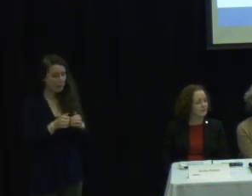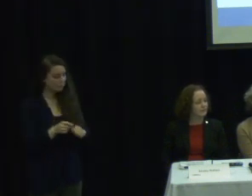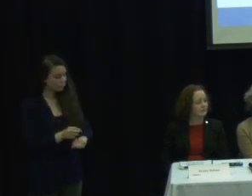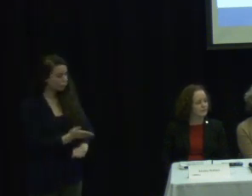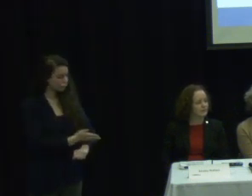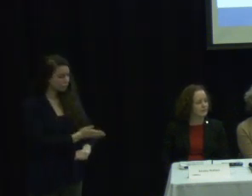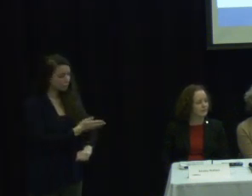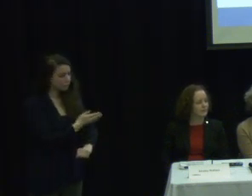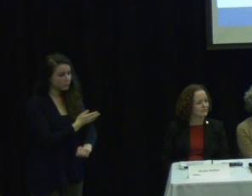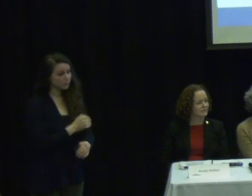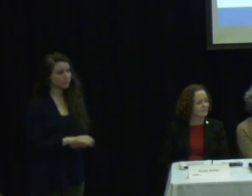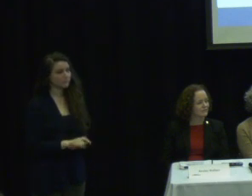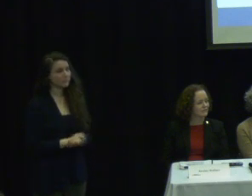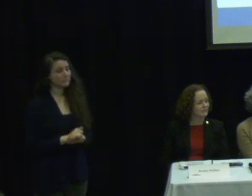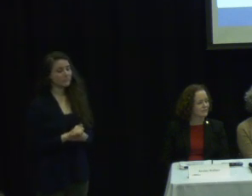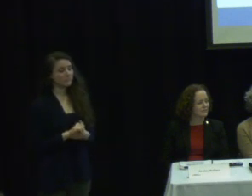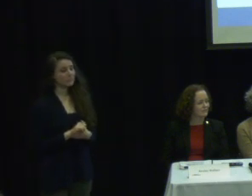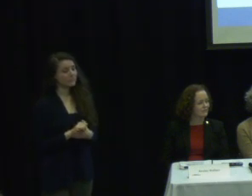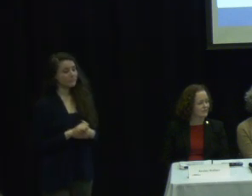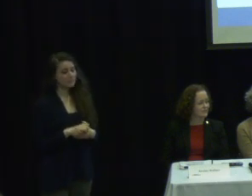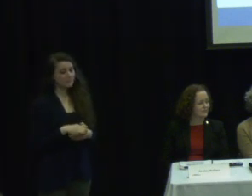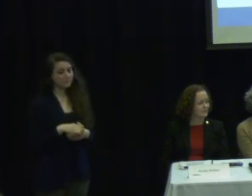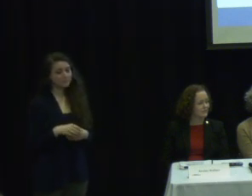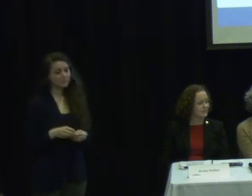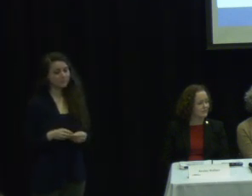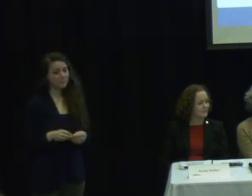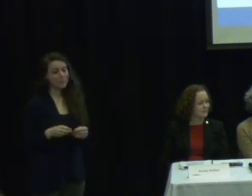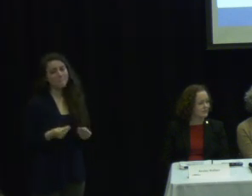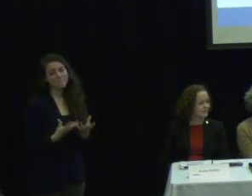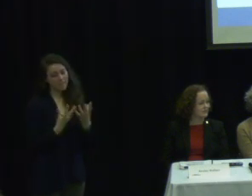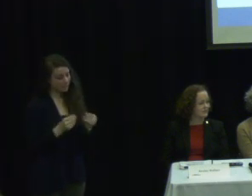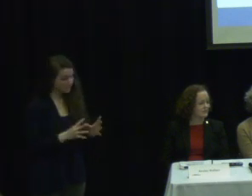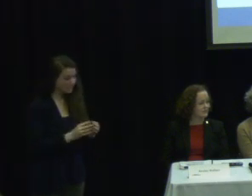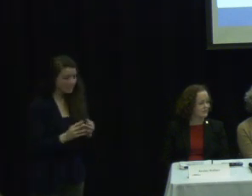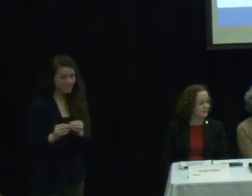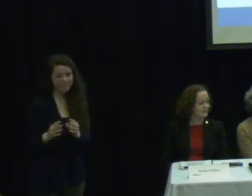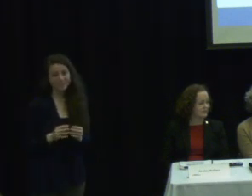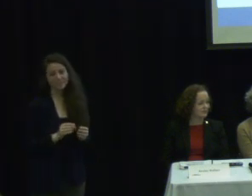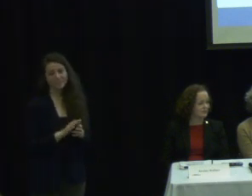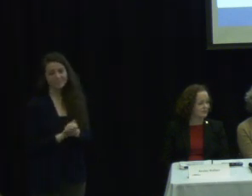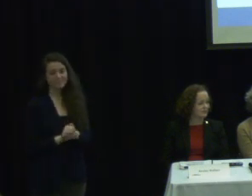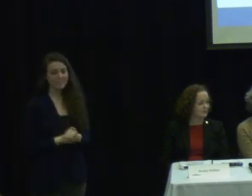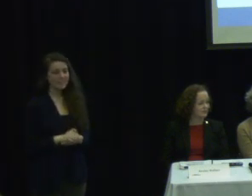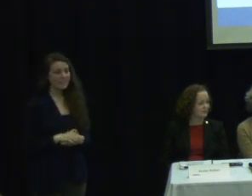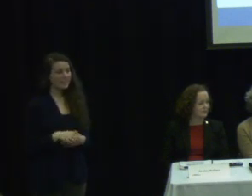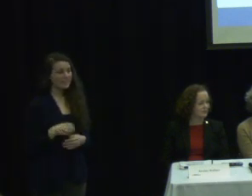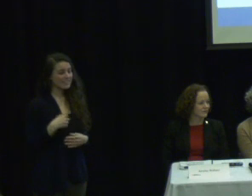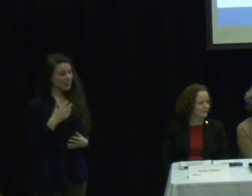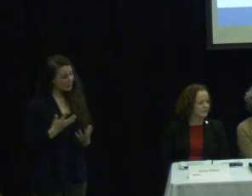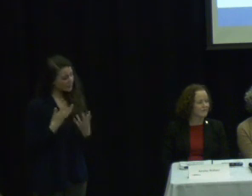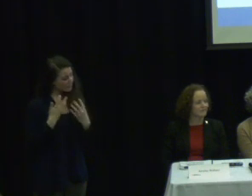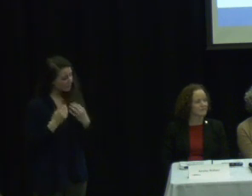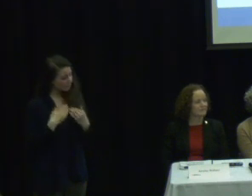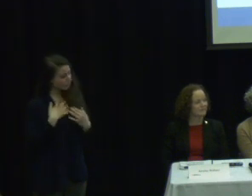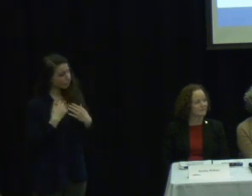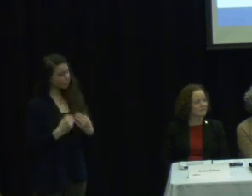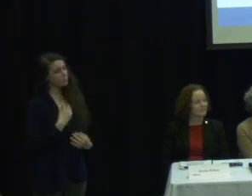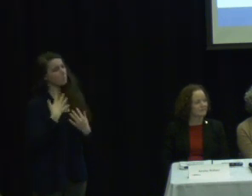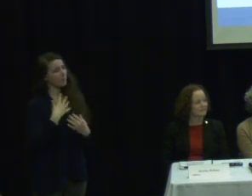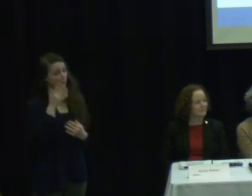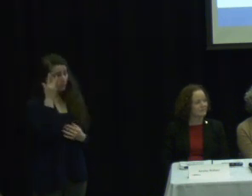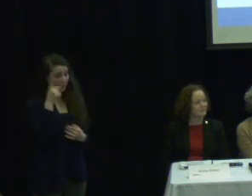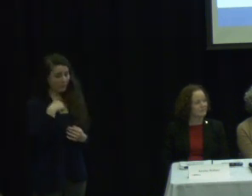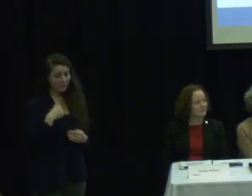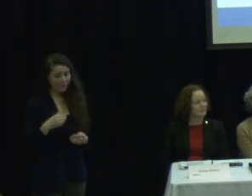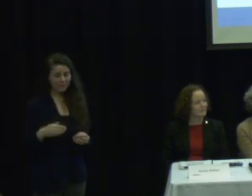things that occurred to me is I think that the students get a really nice welcome letter from admissions, and then we do a